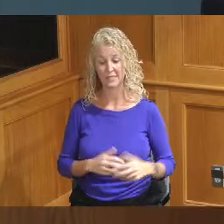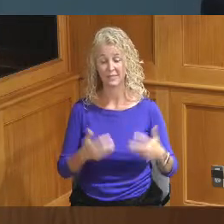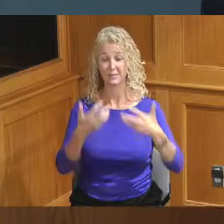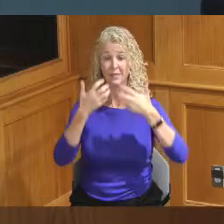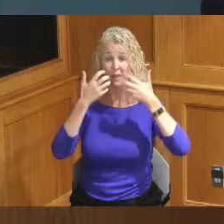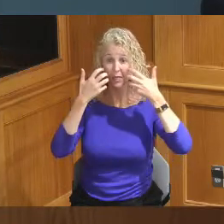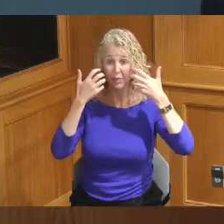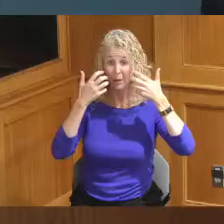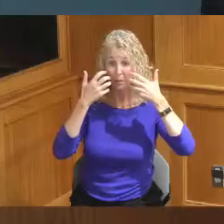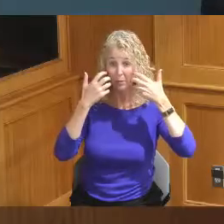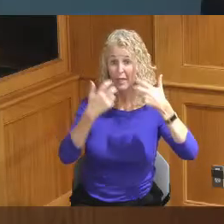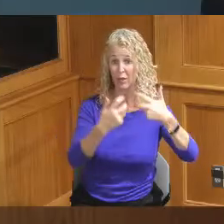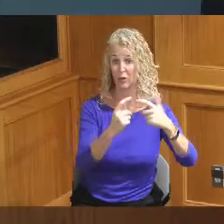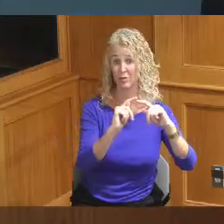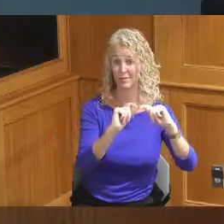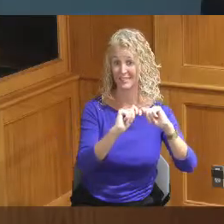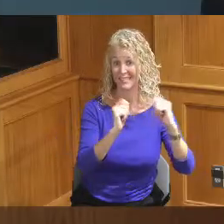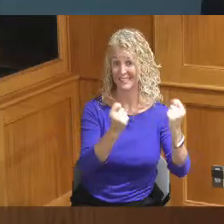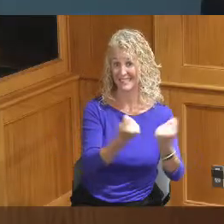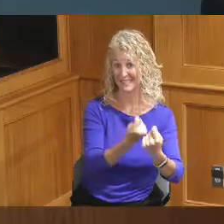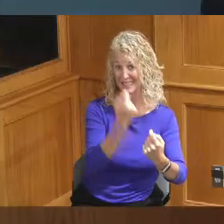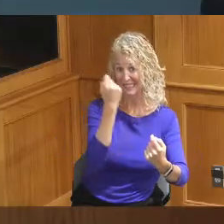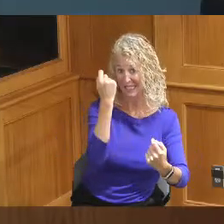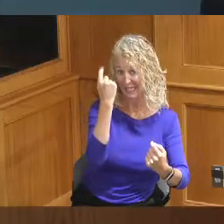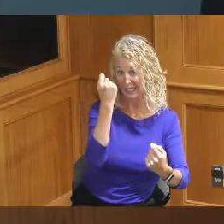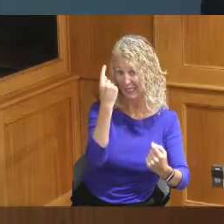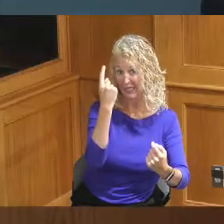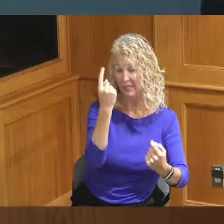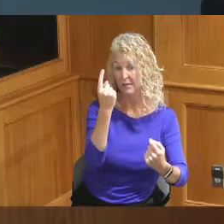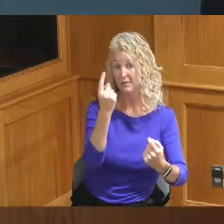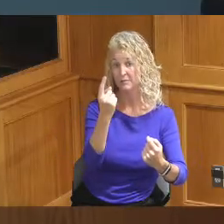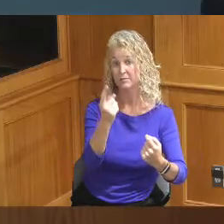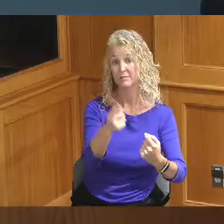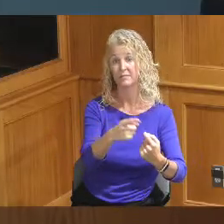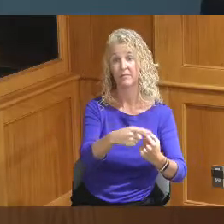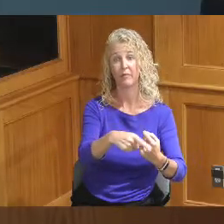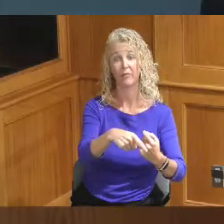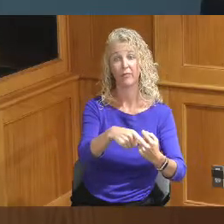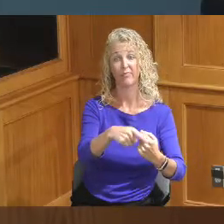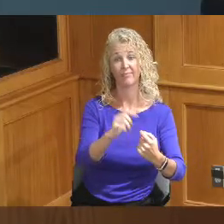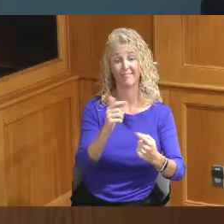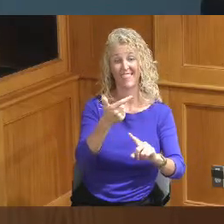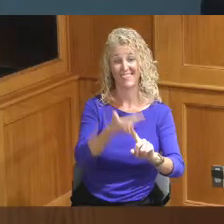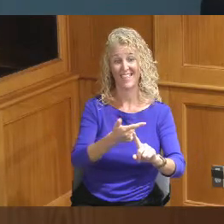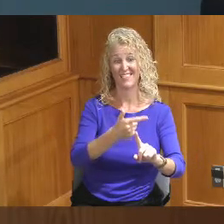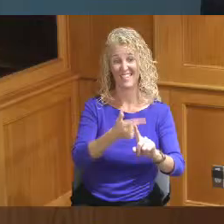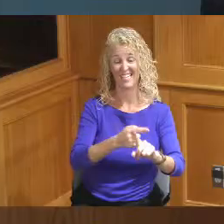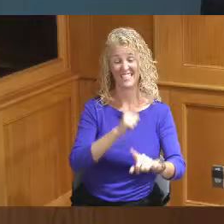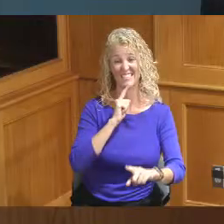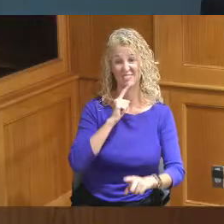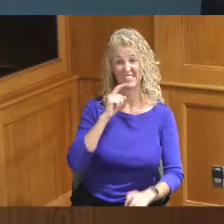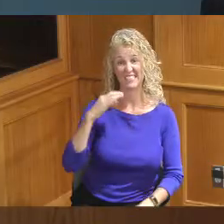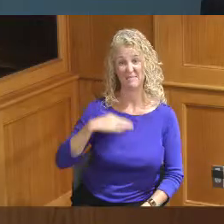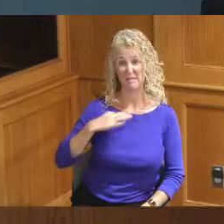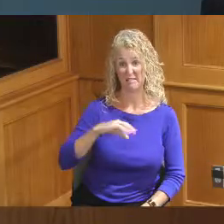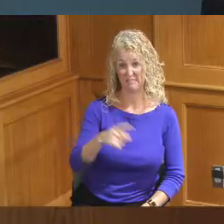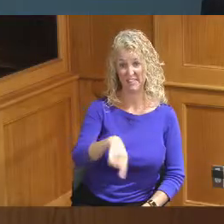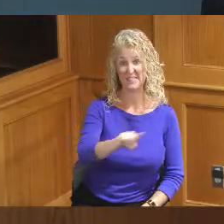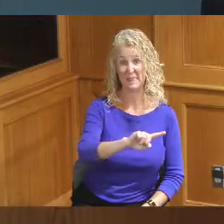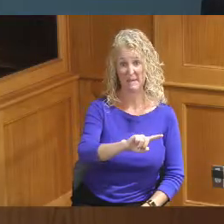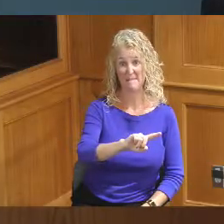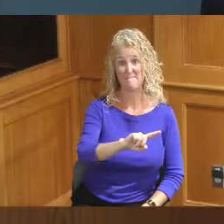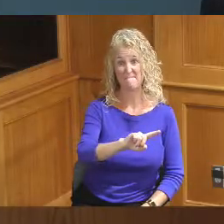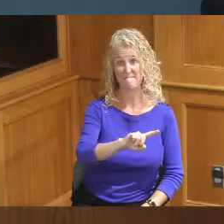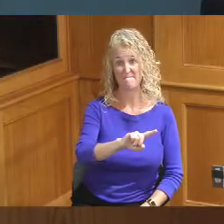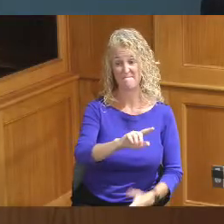Bengals are in a position where they have a lease that has served them for many years, and we in this